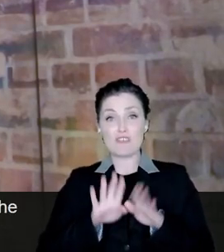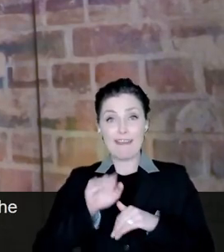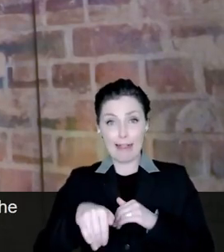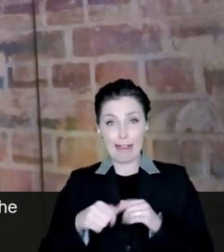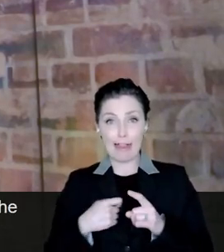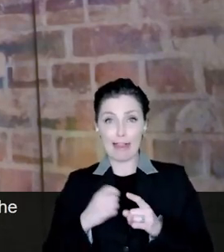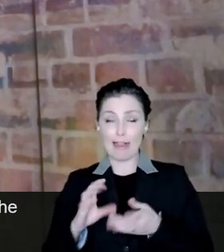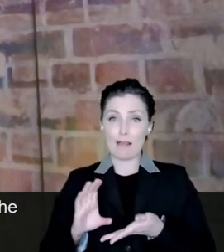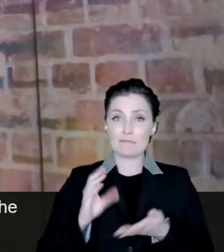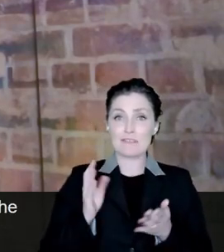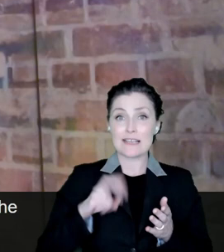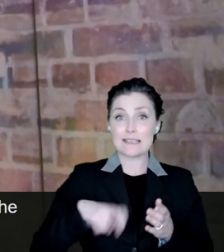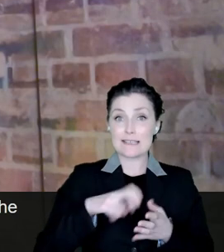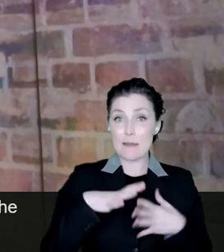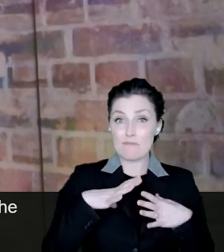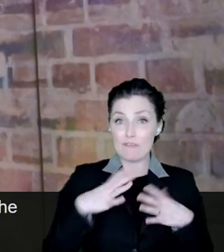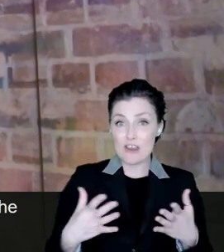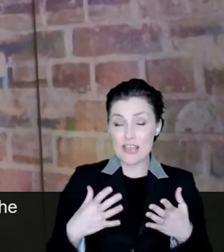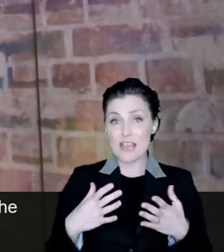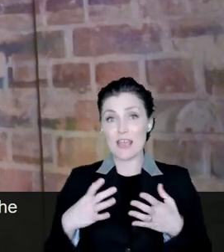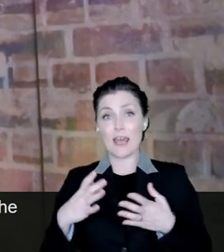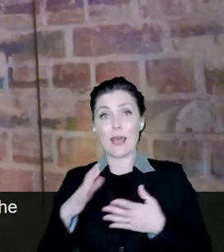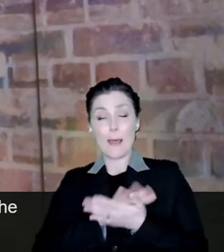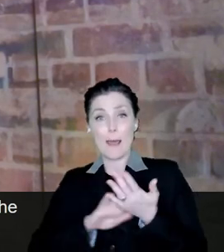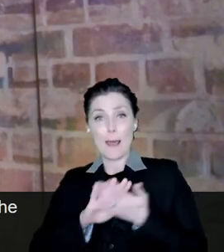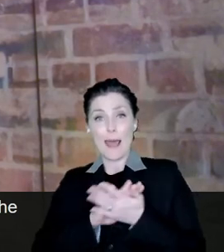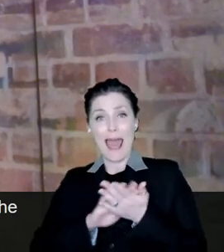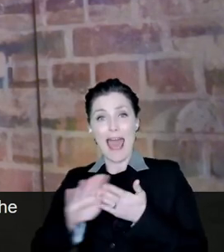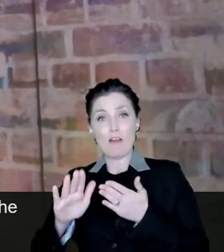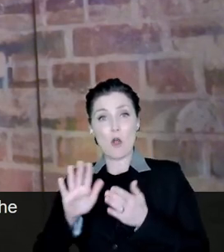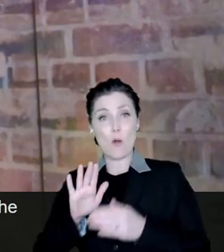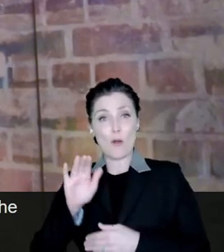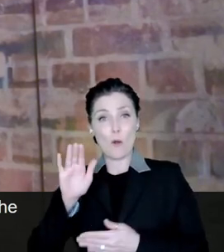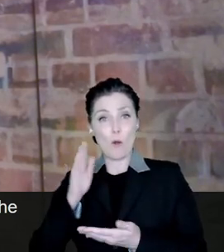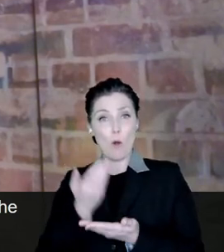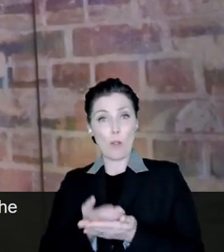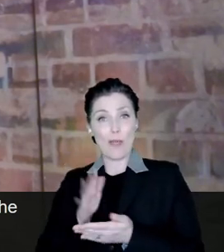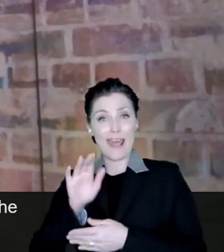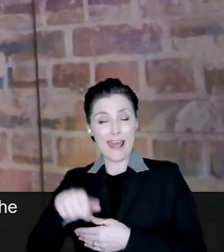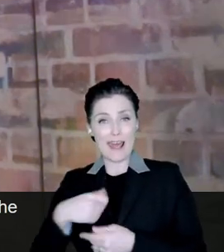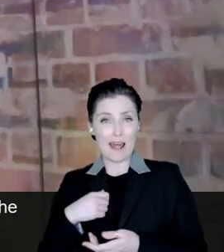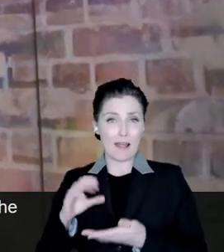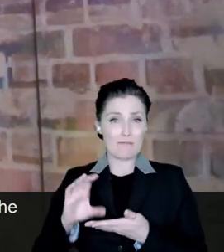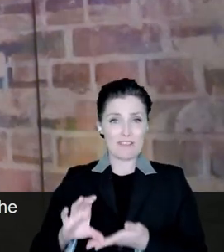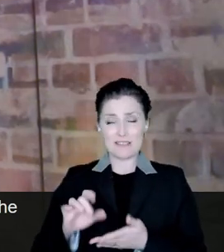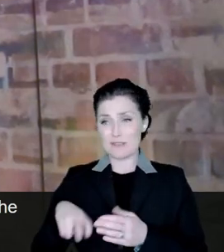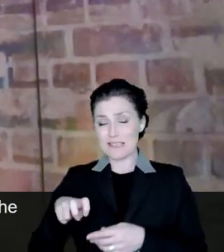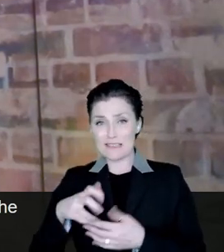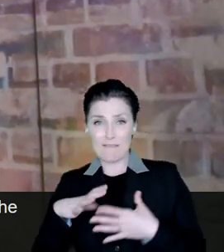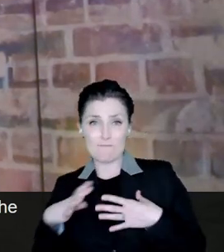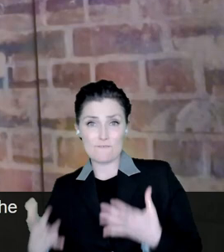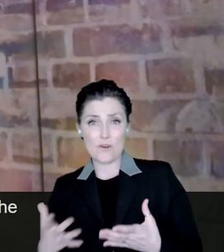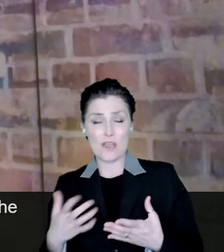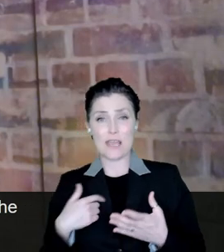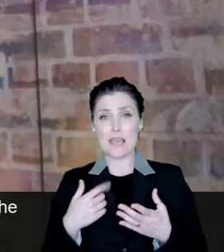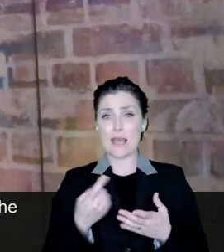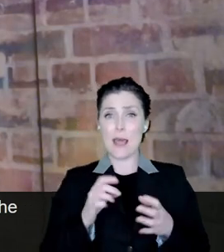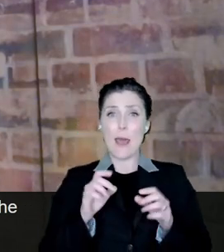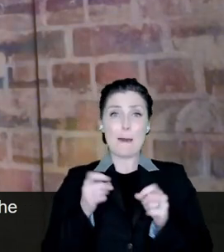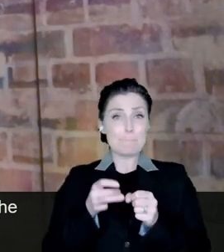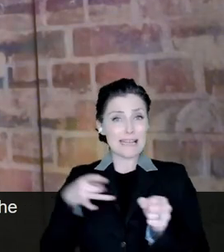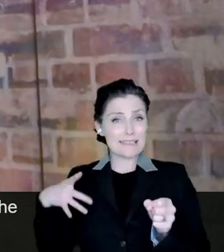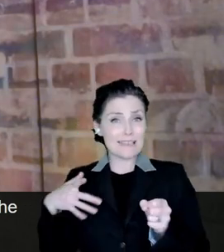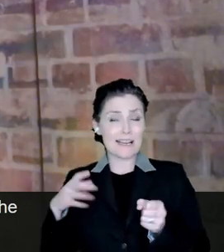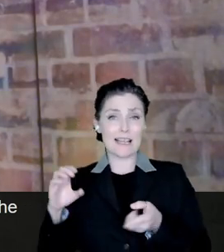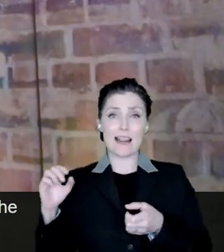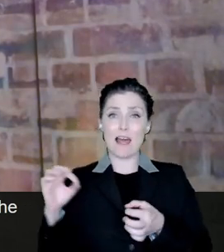Harrow on the Hill soon to be completed as step-free as well. Investment in the Piccadilly line, fleets coming forward as well. But all of that